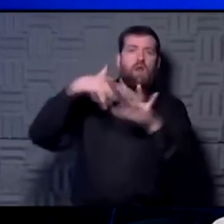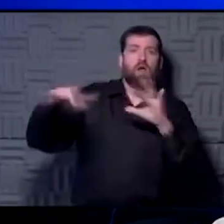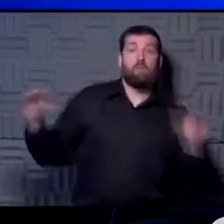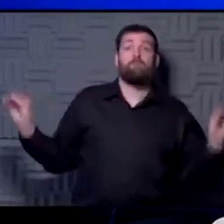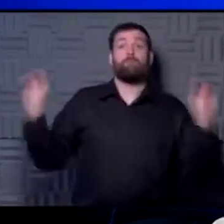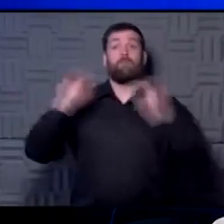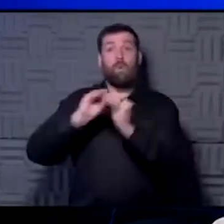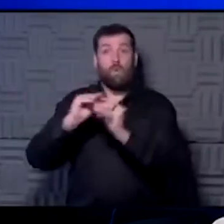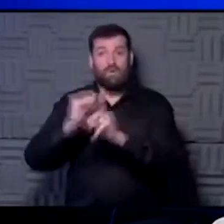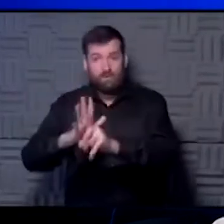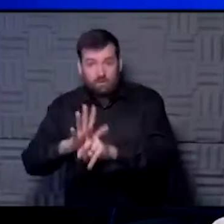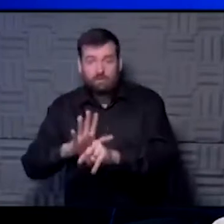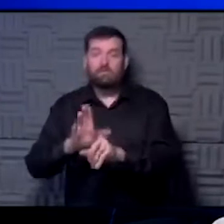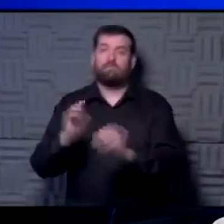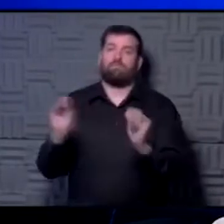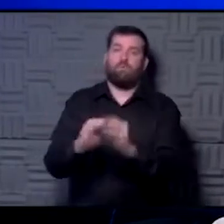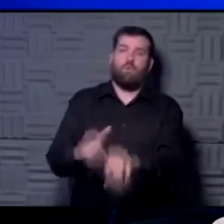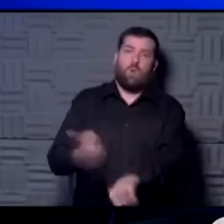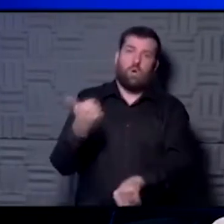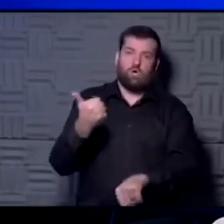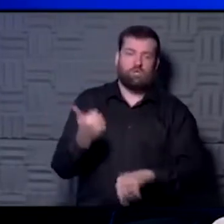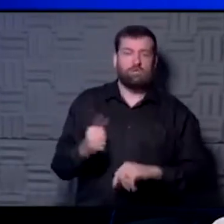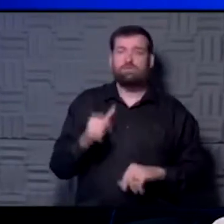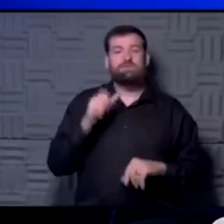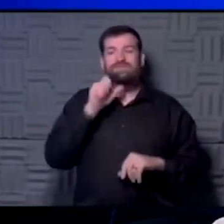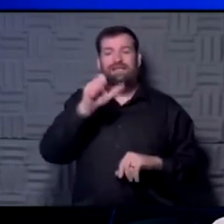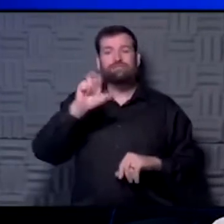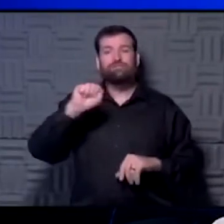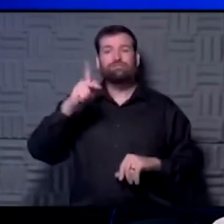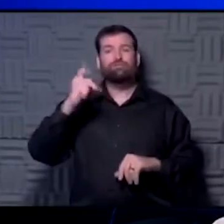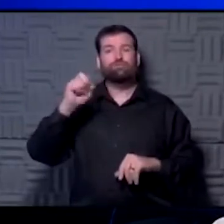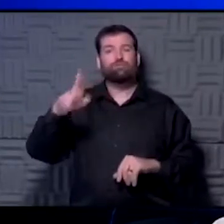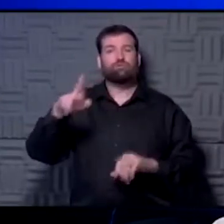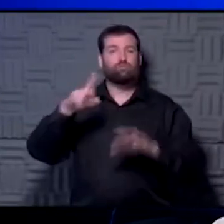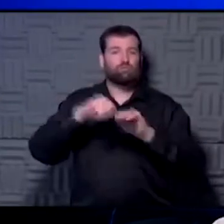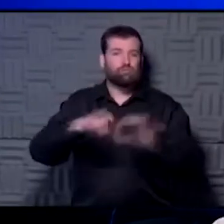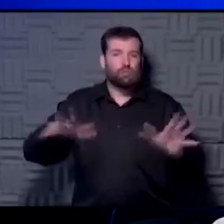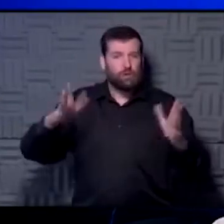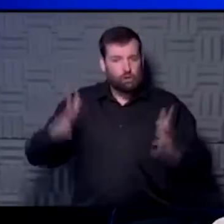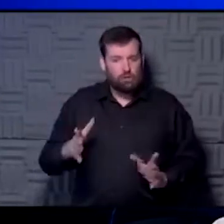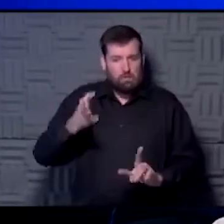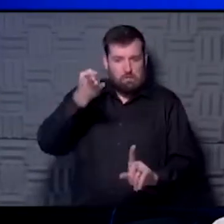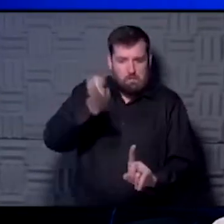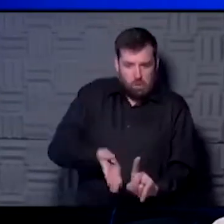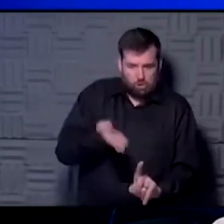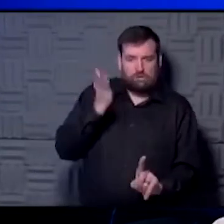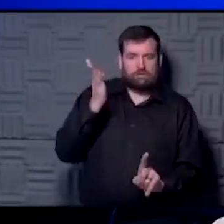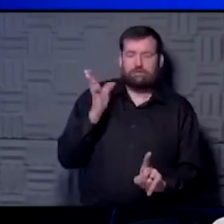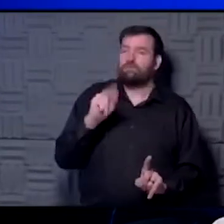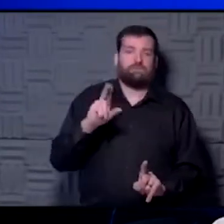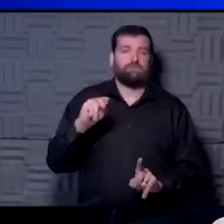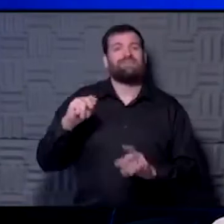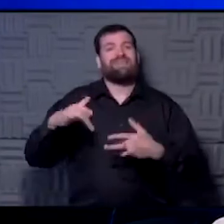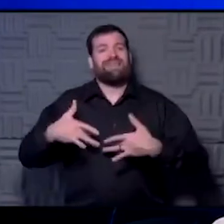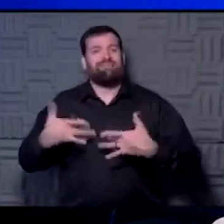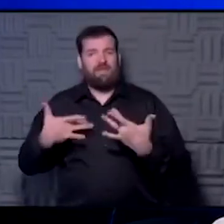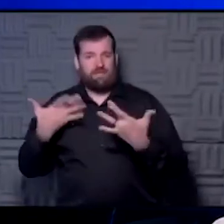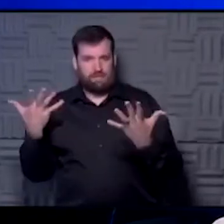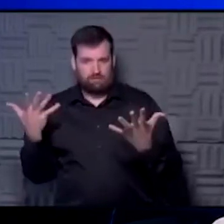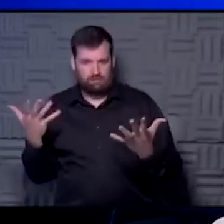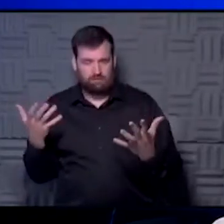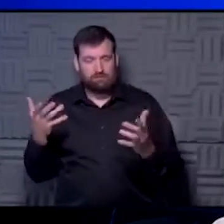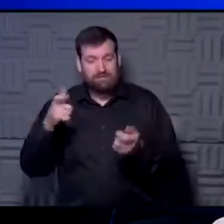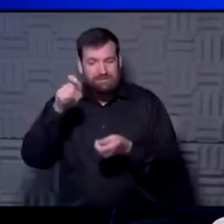longer. So it's not so much a super spreader individual. I think it is super spreader events from which certain